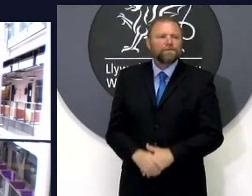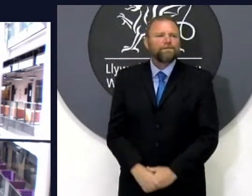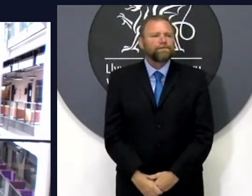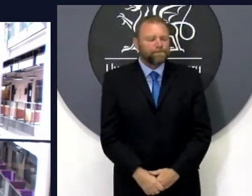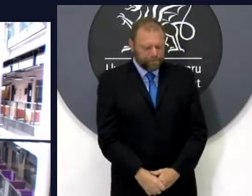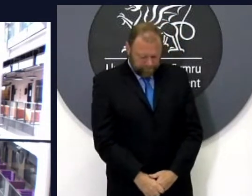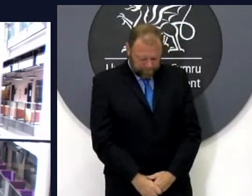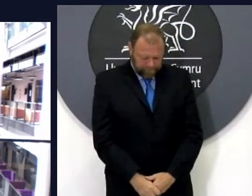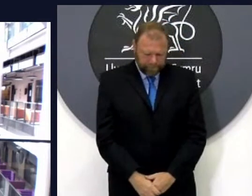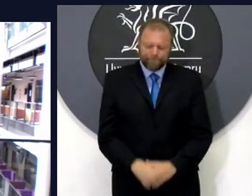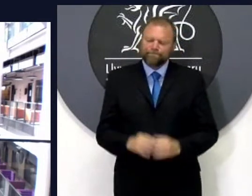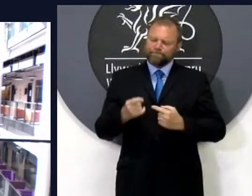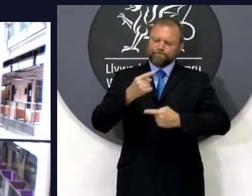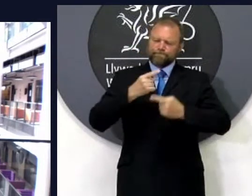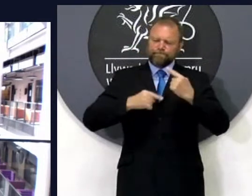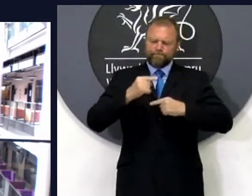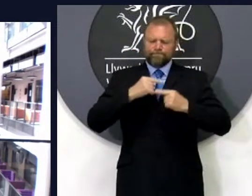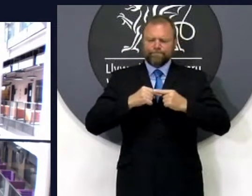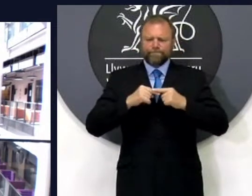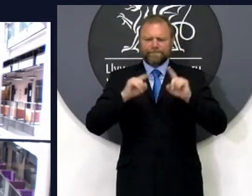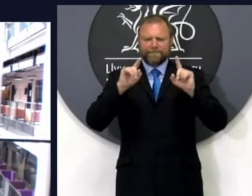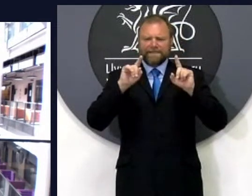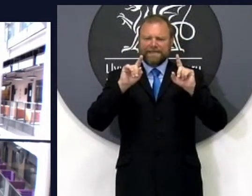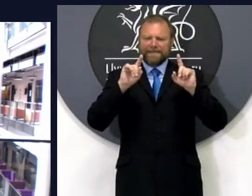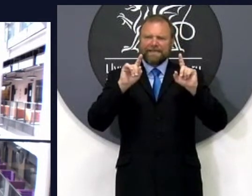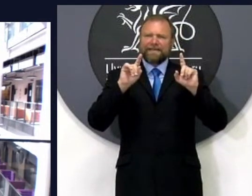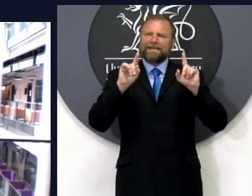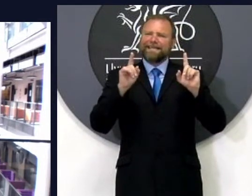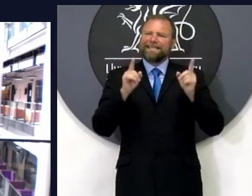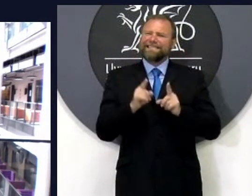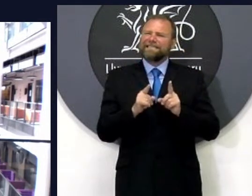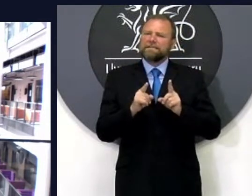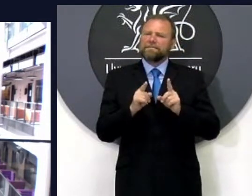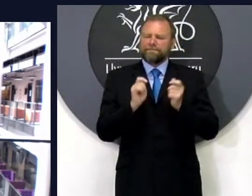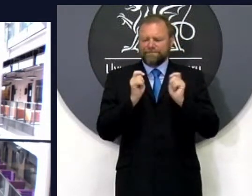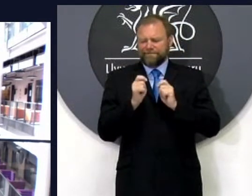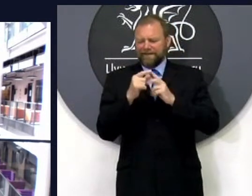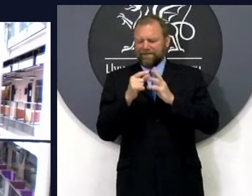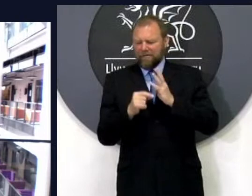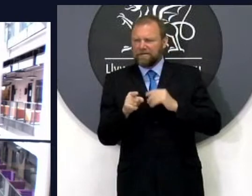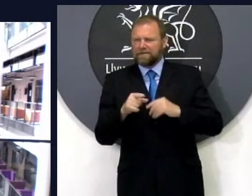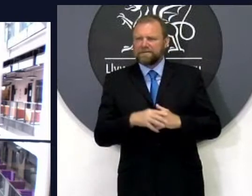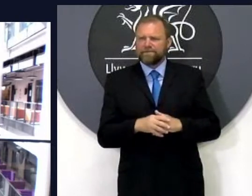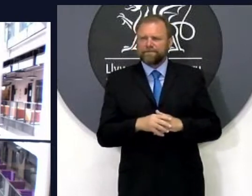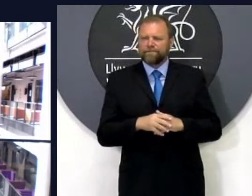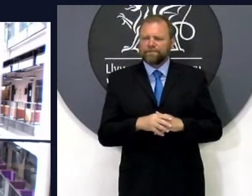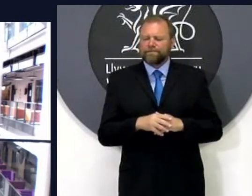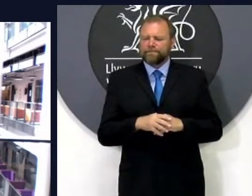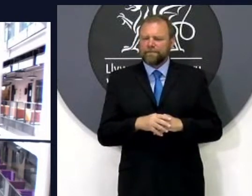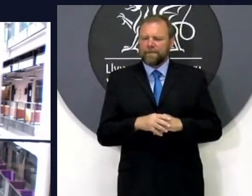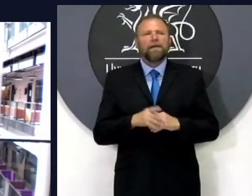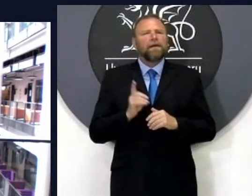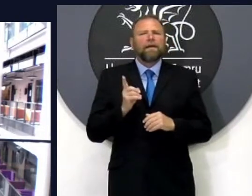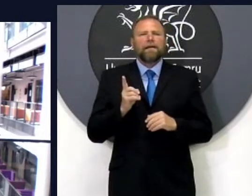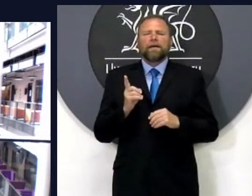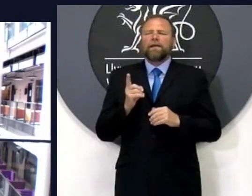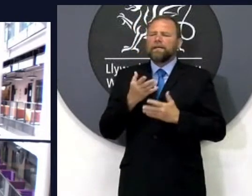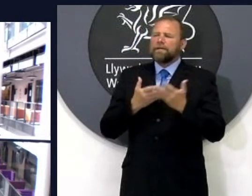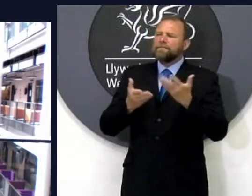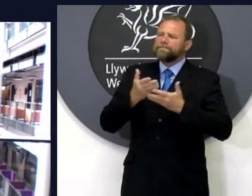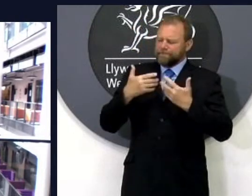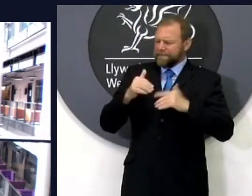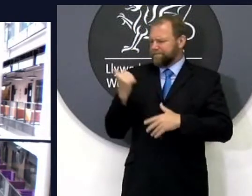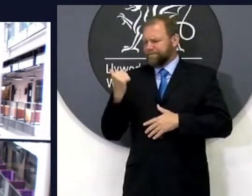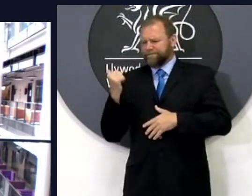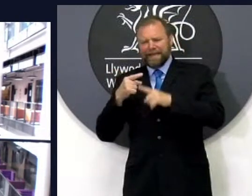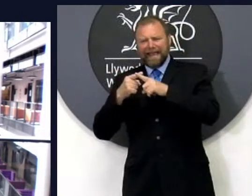back to the India variant, obviously you mentioned a rise in numbers, but the study over the weekend, Public Health England study, showing